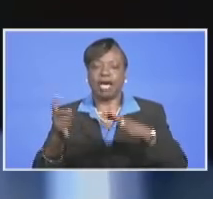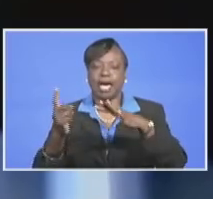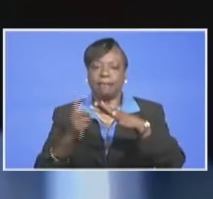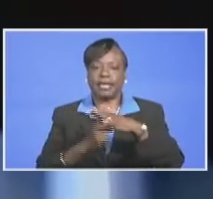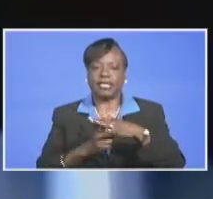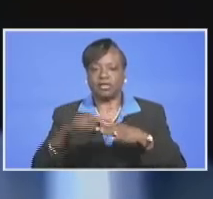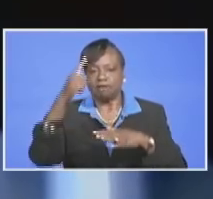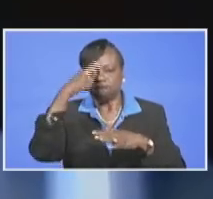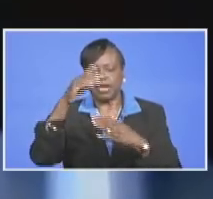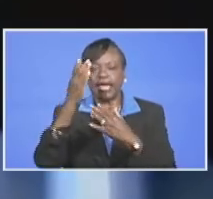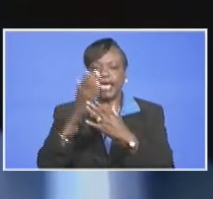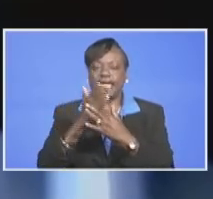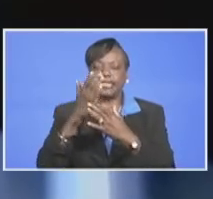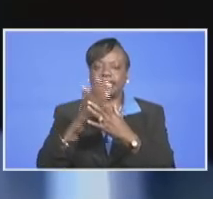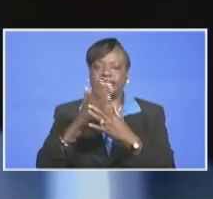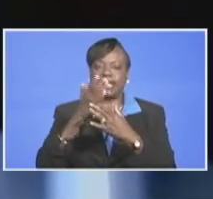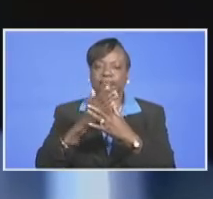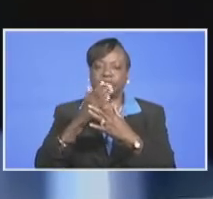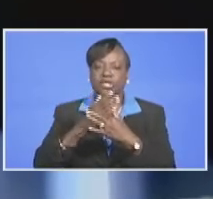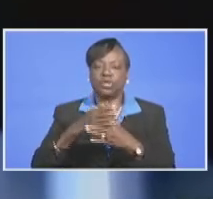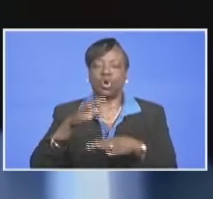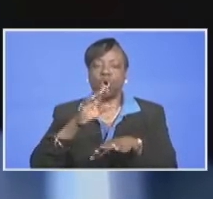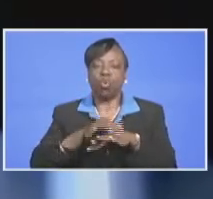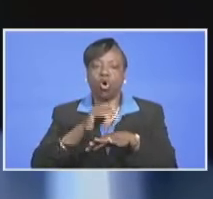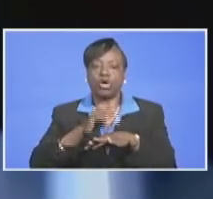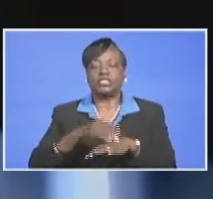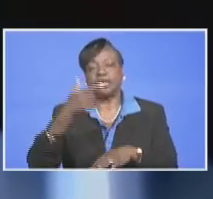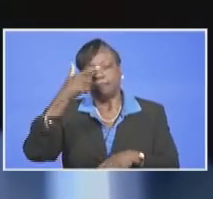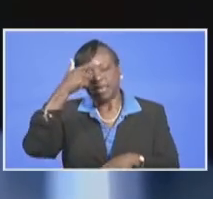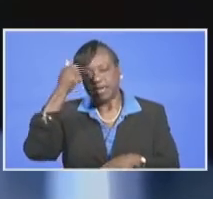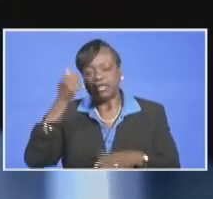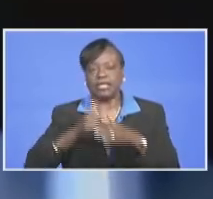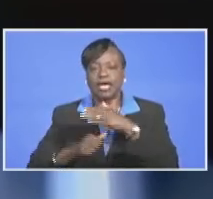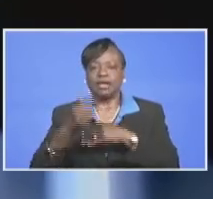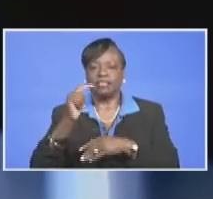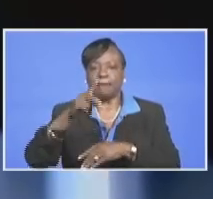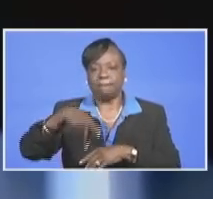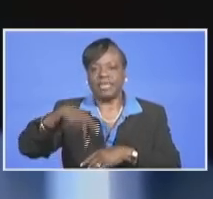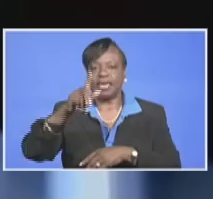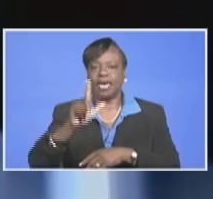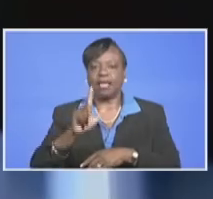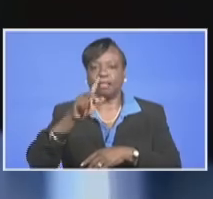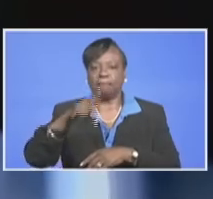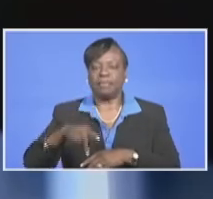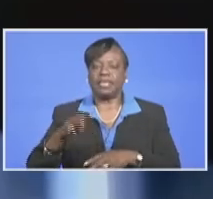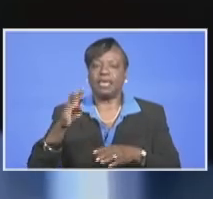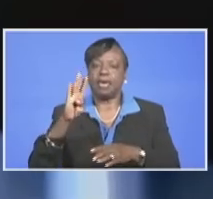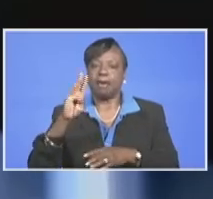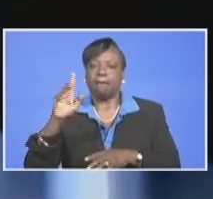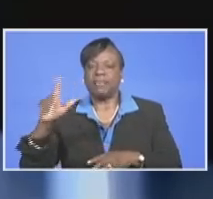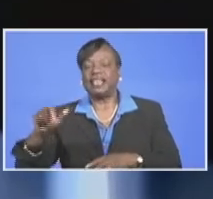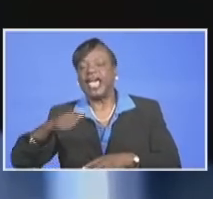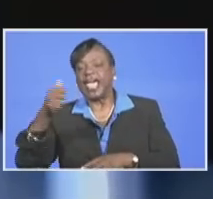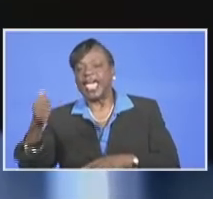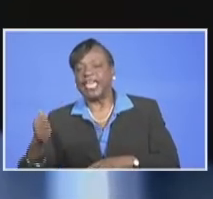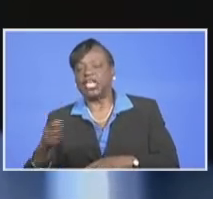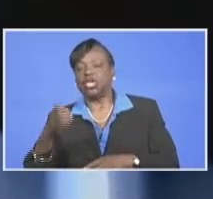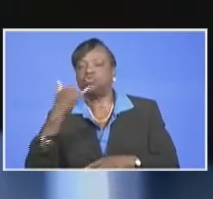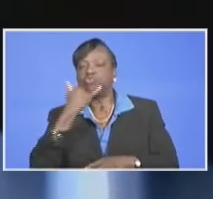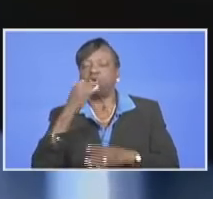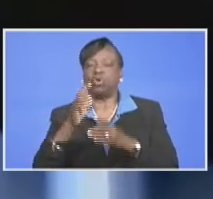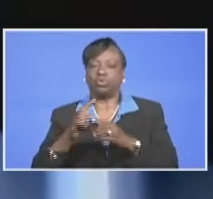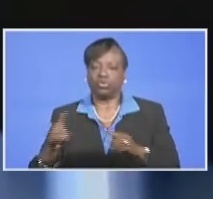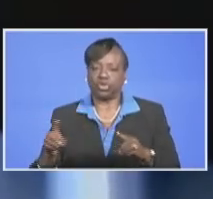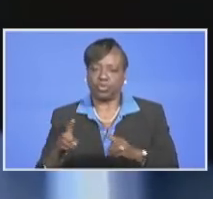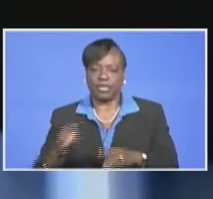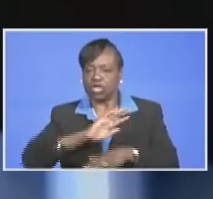an interception warrant because under the PLP bill, any offense is all